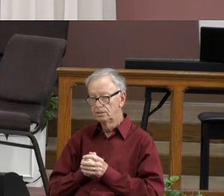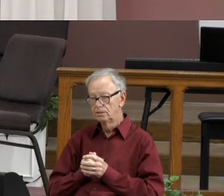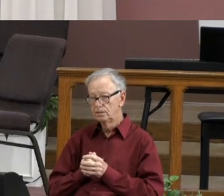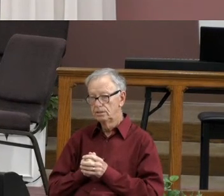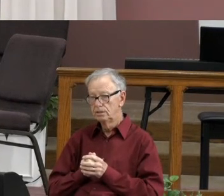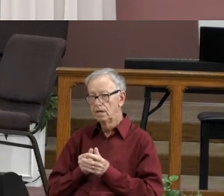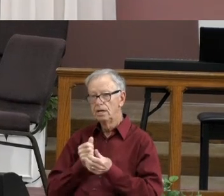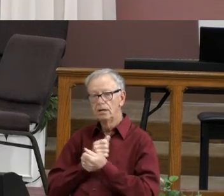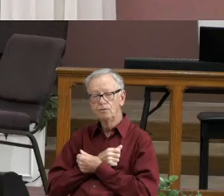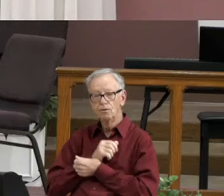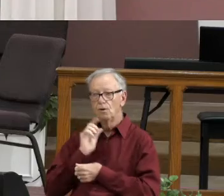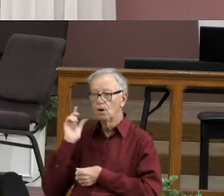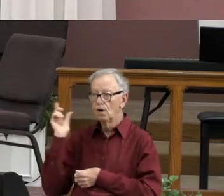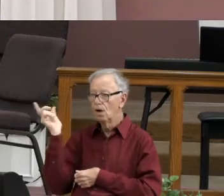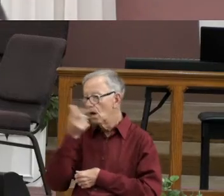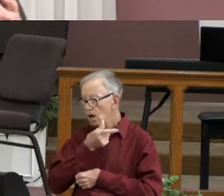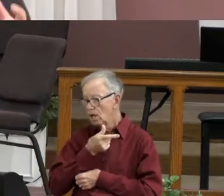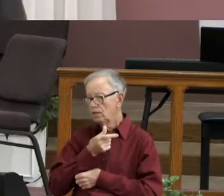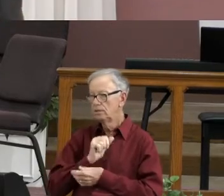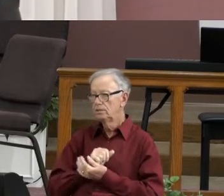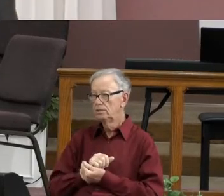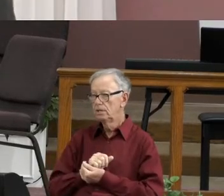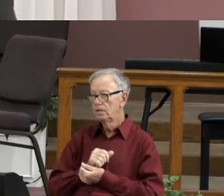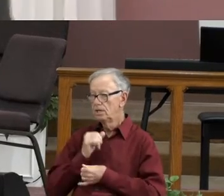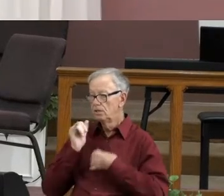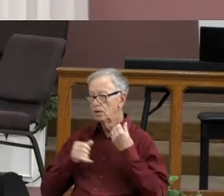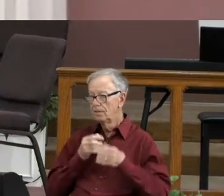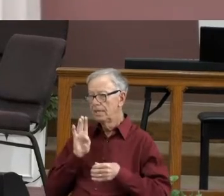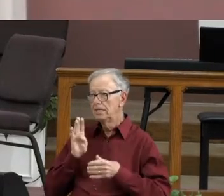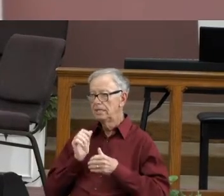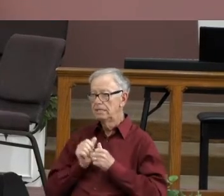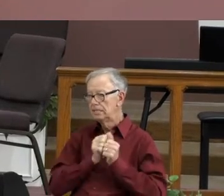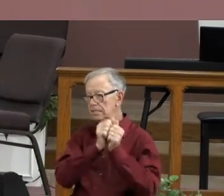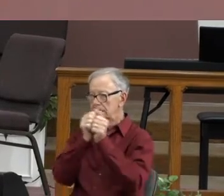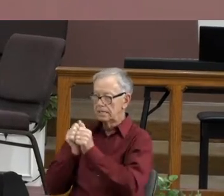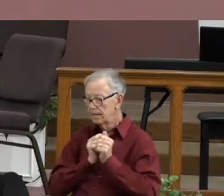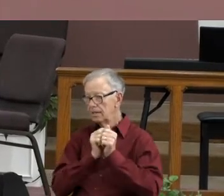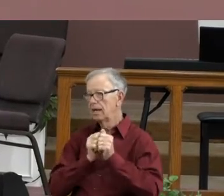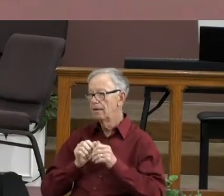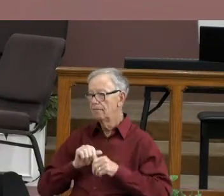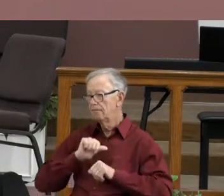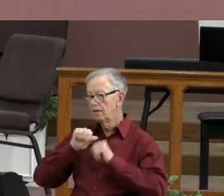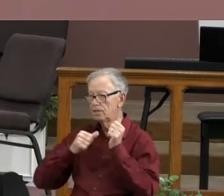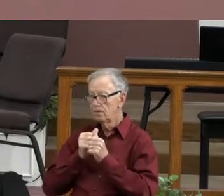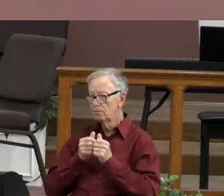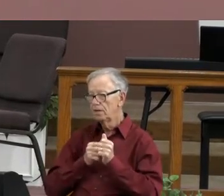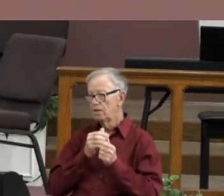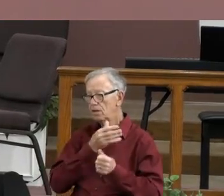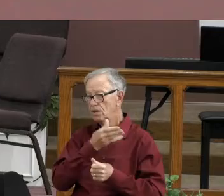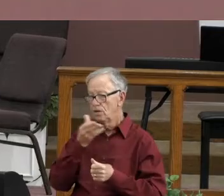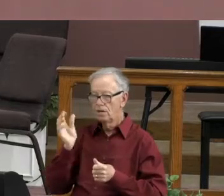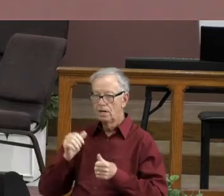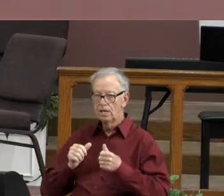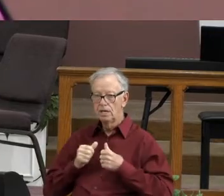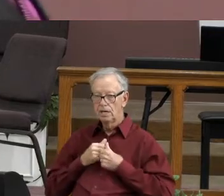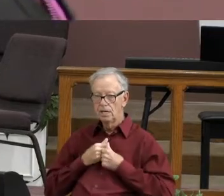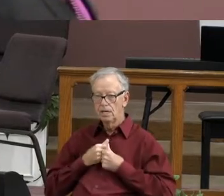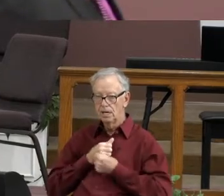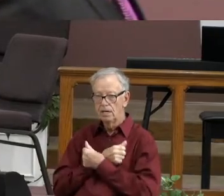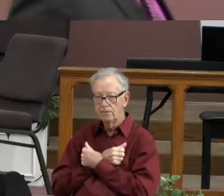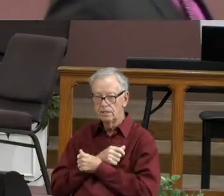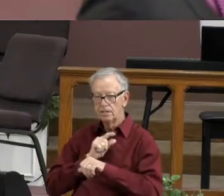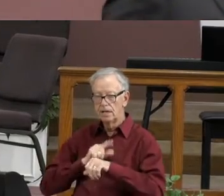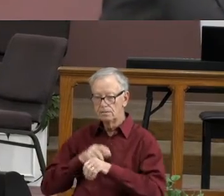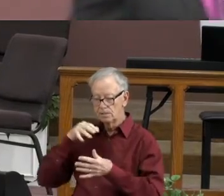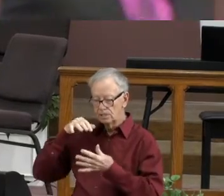I love you all. I enjoy getting together and having fellowship with you. I love our times of